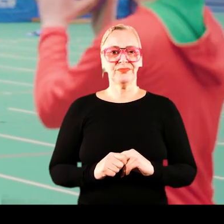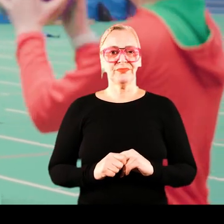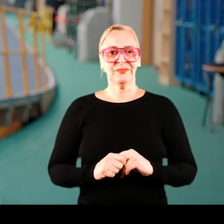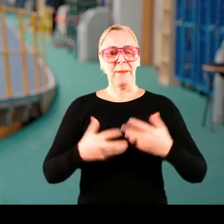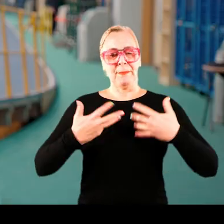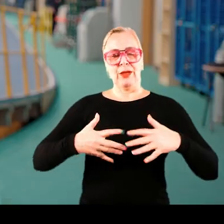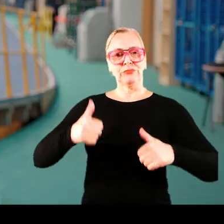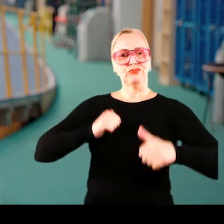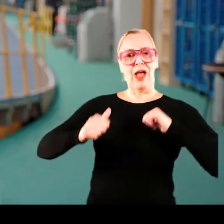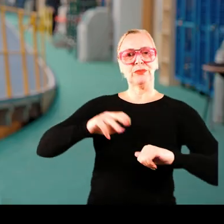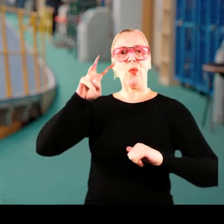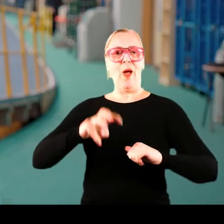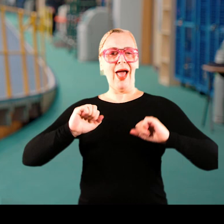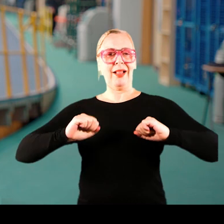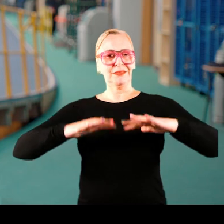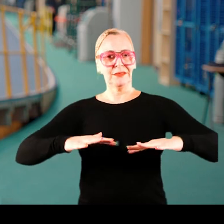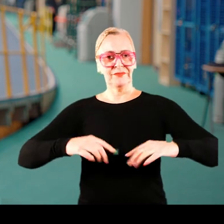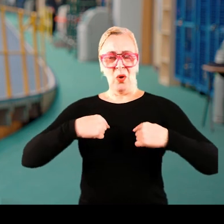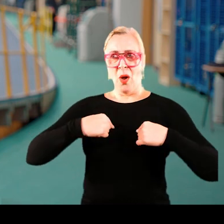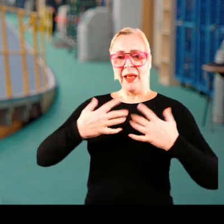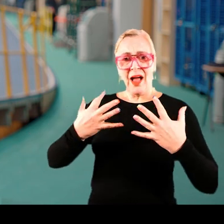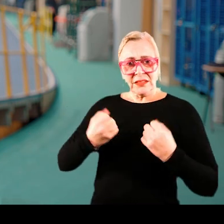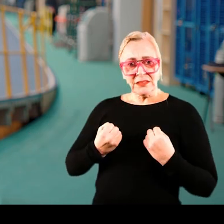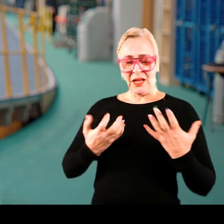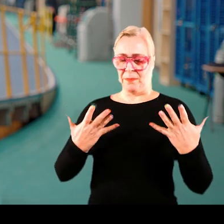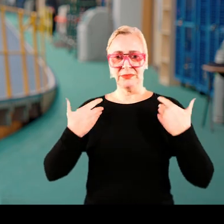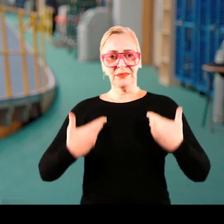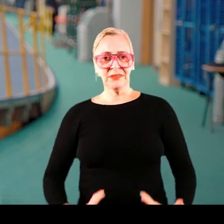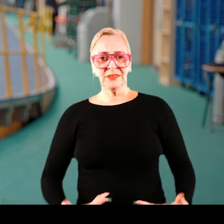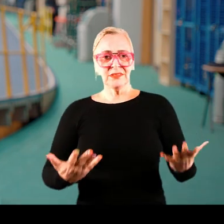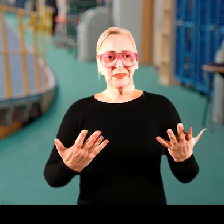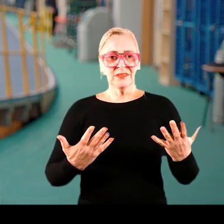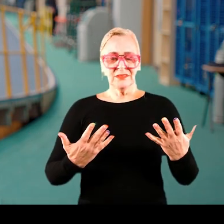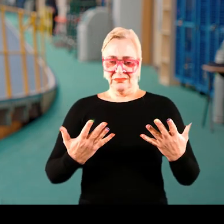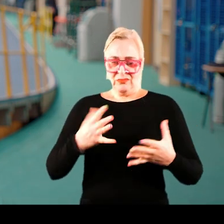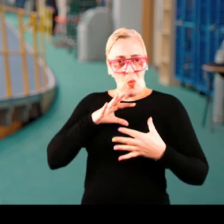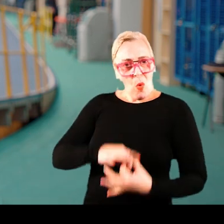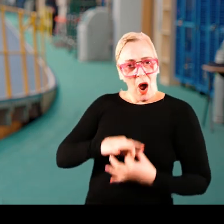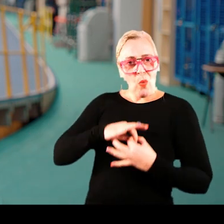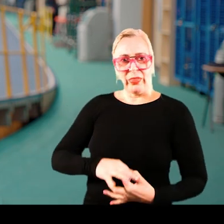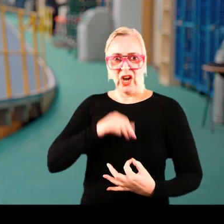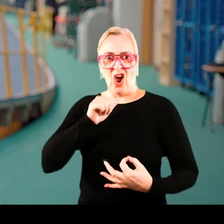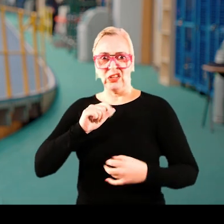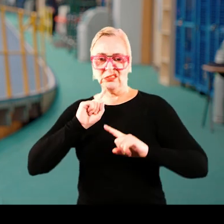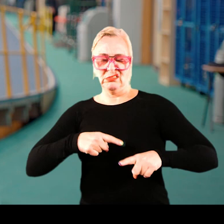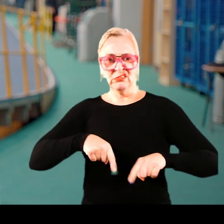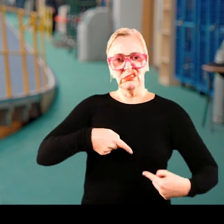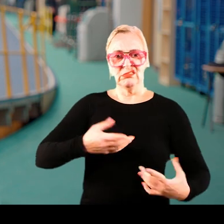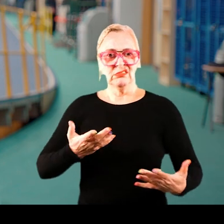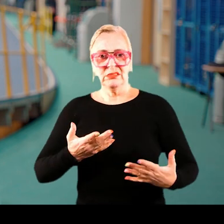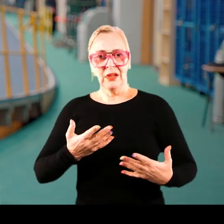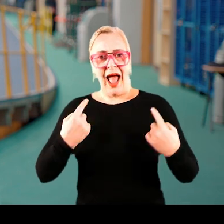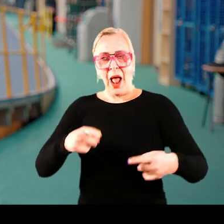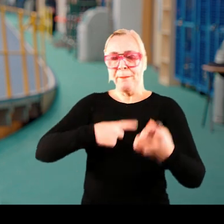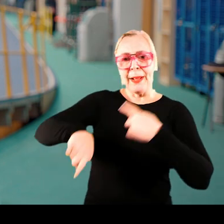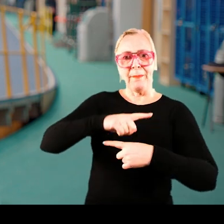Period Proud Wales for me embraces the human body. It works with it and not against it, and it